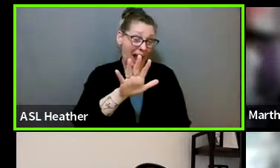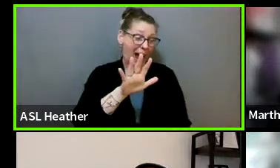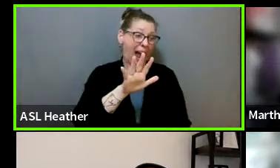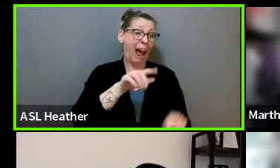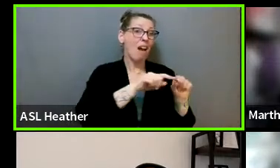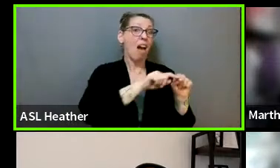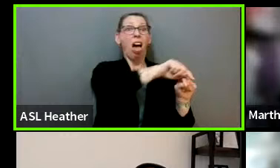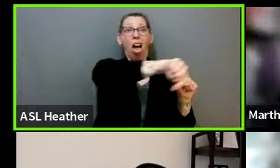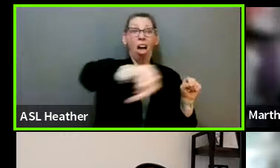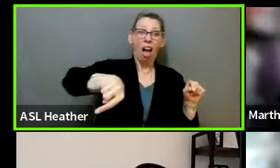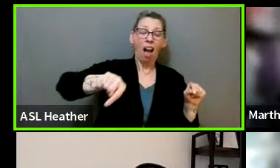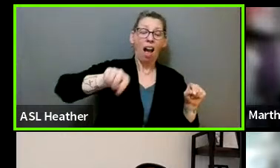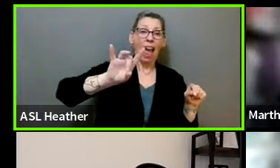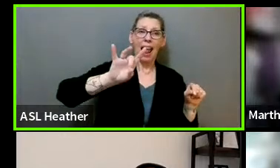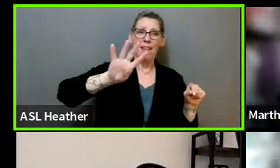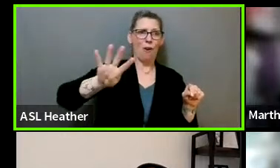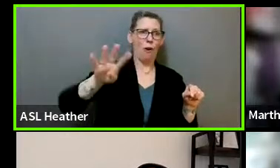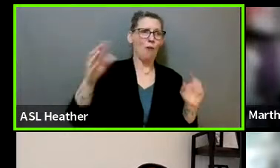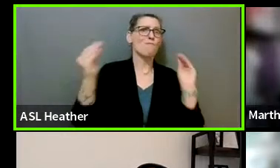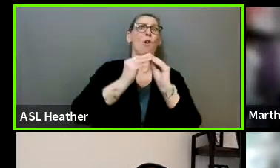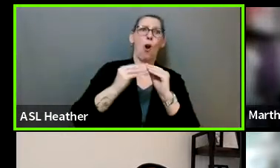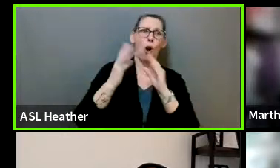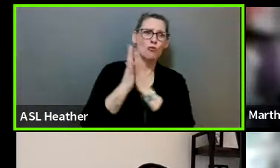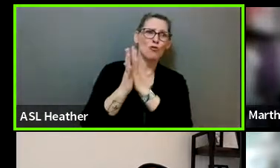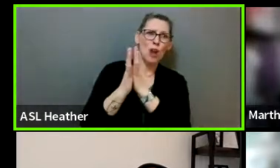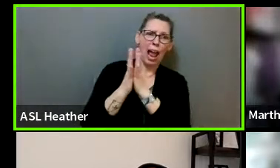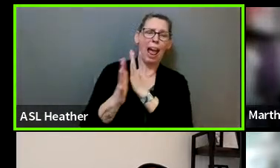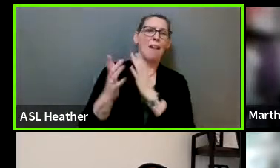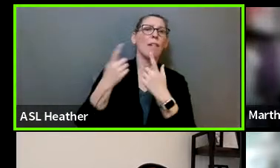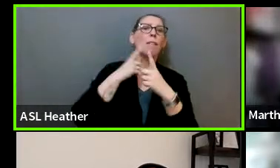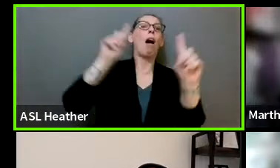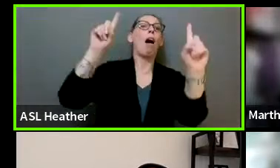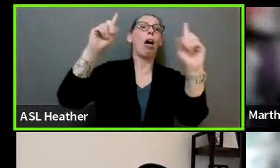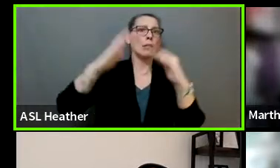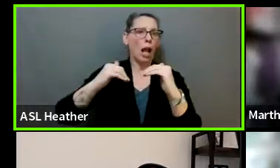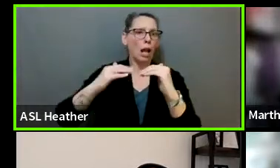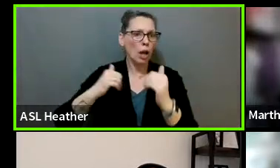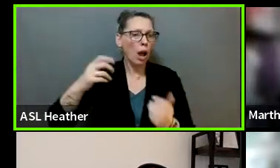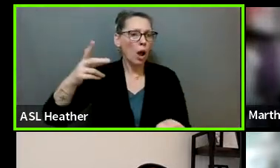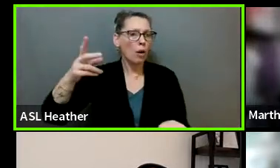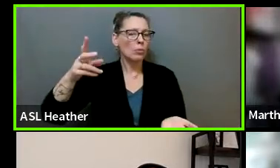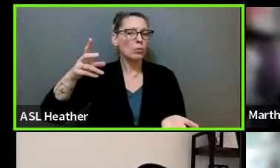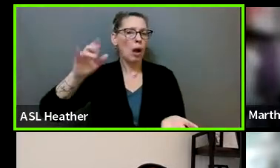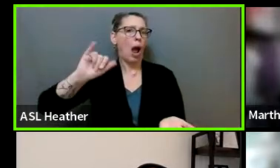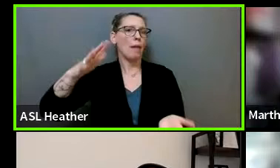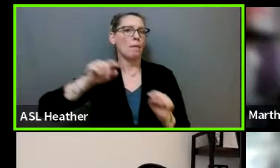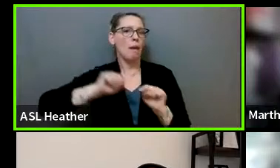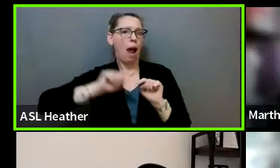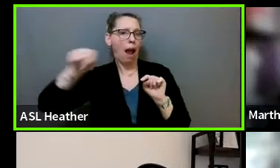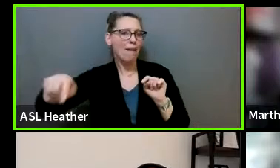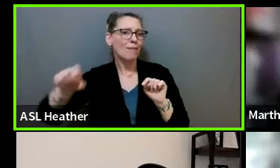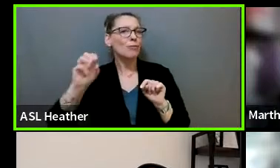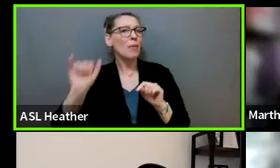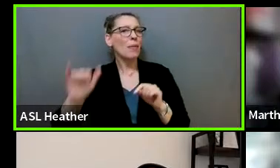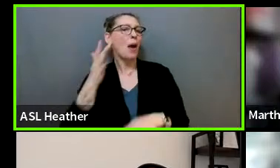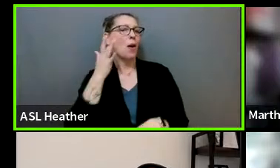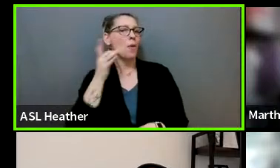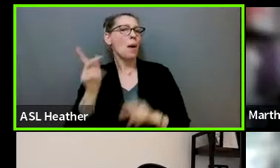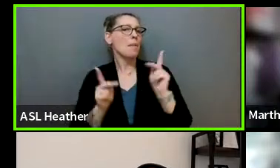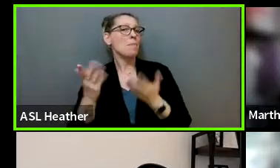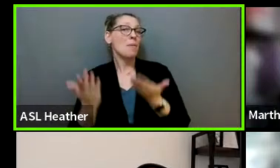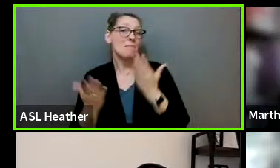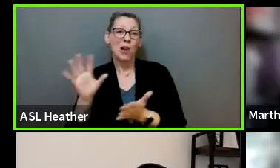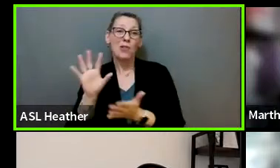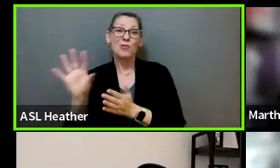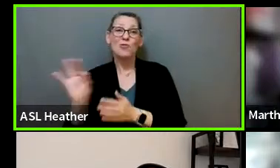get to downtown. So I think that's one factor that contributes to how many people may choose 205. The other thing